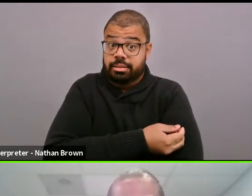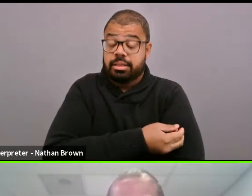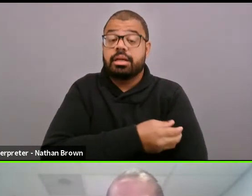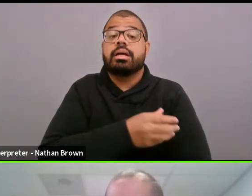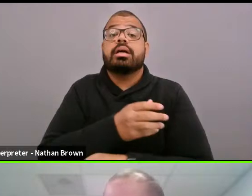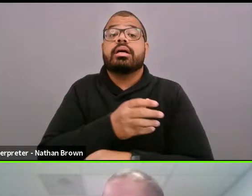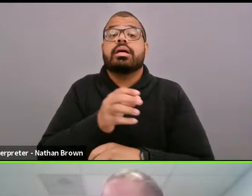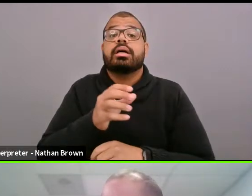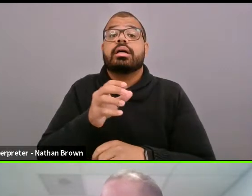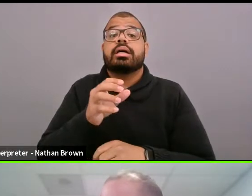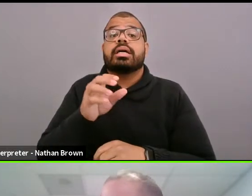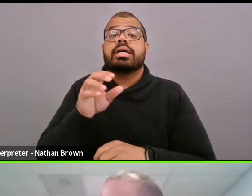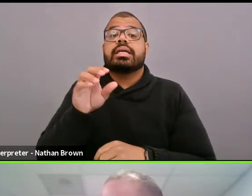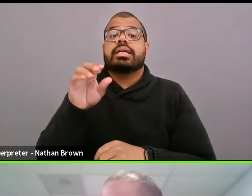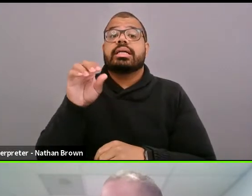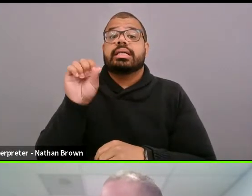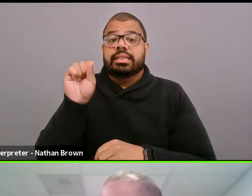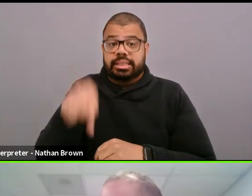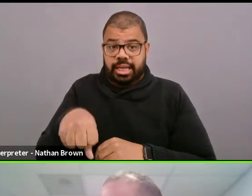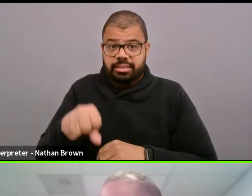Yes, there are requirements.